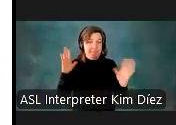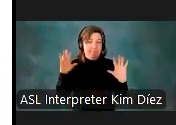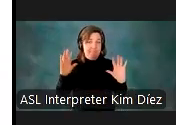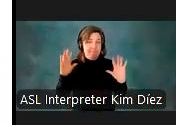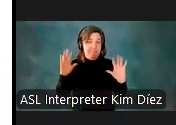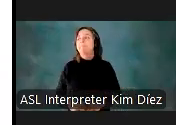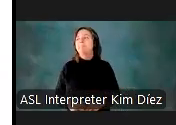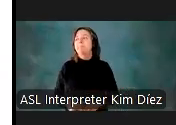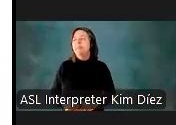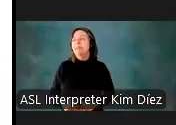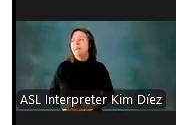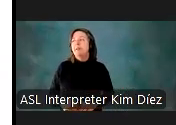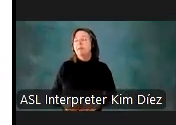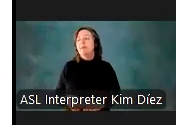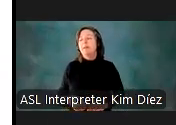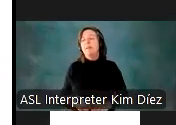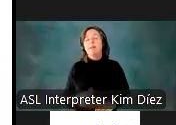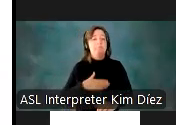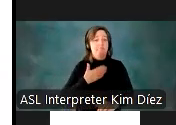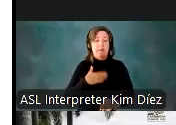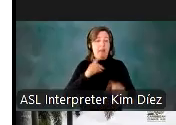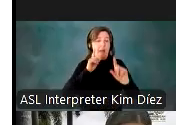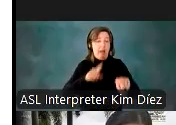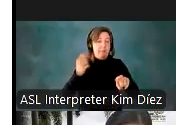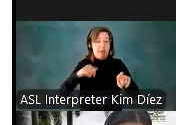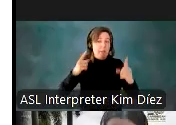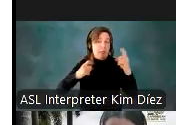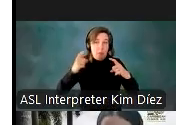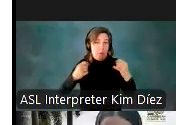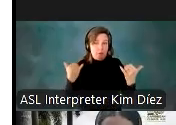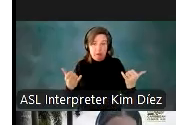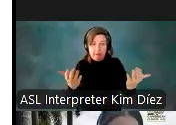for my presentation. Happy to take questions now.